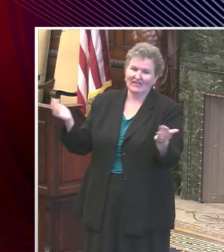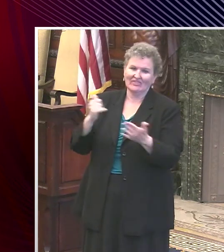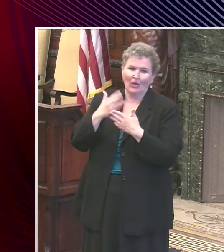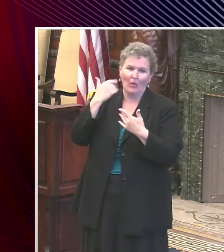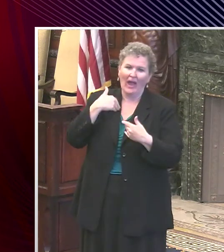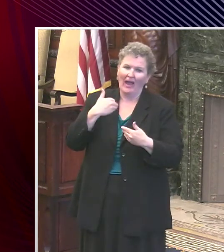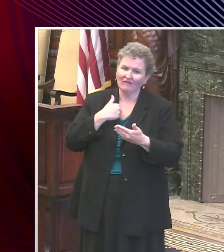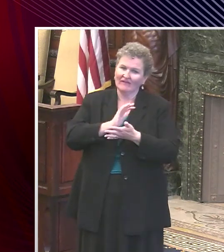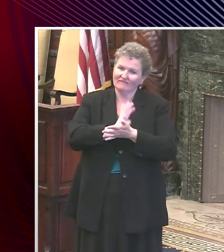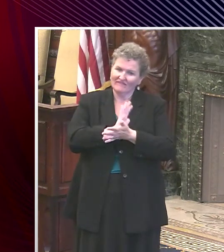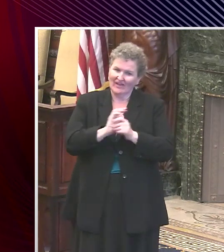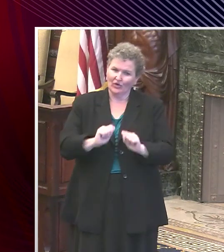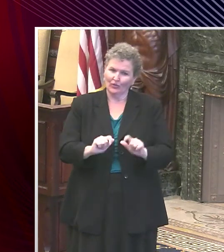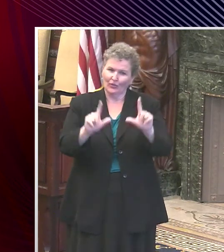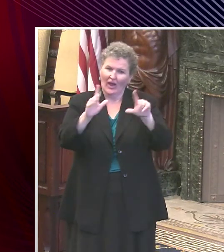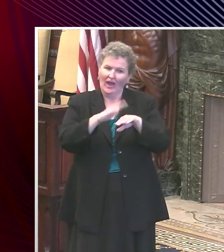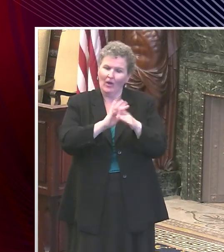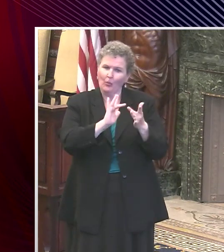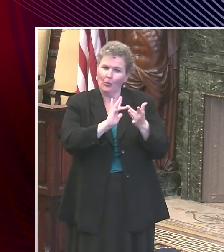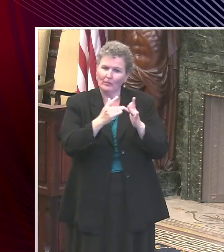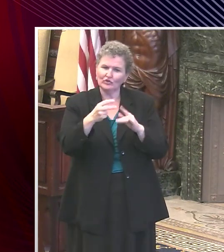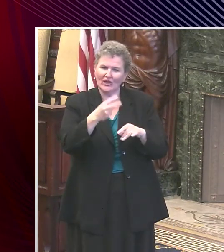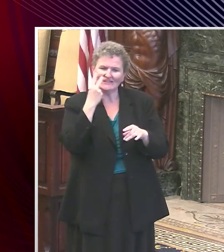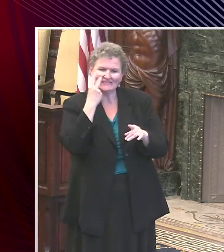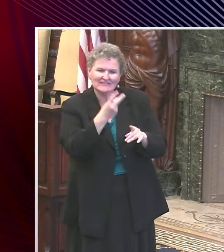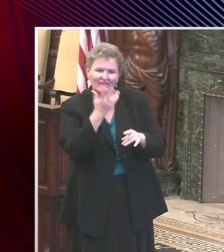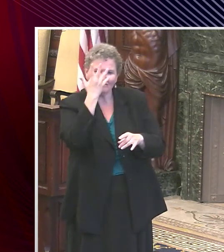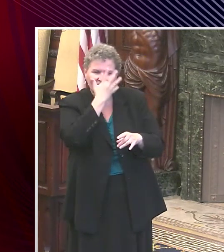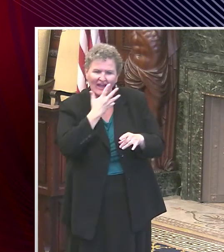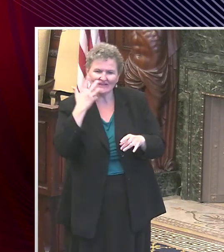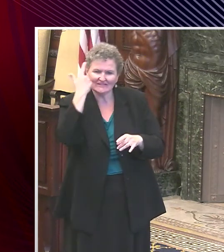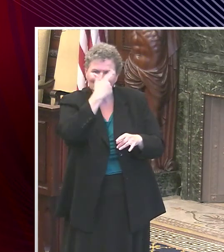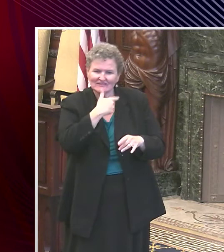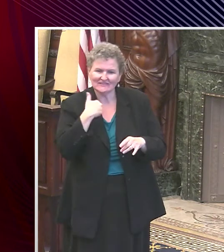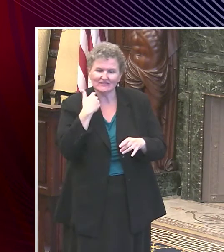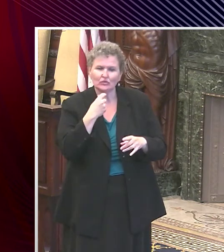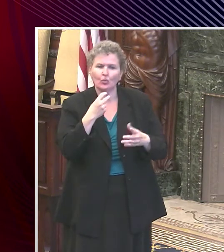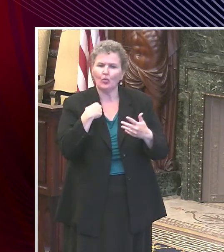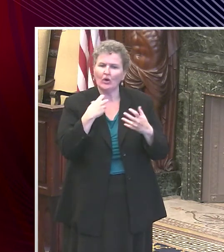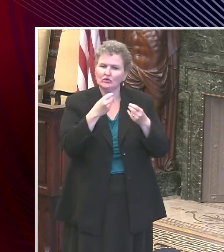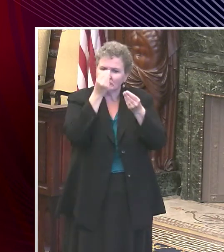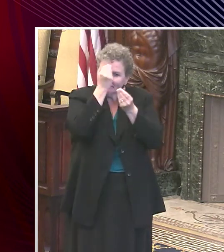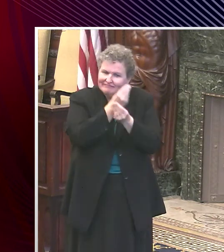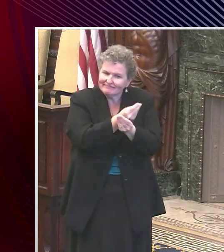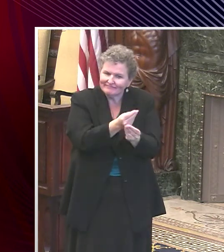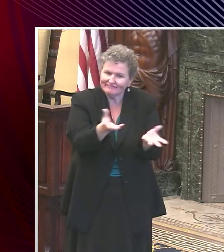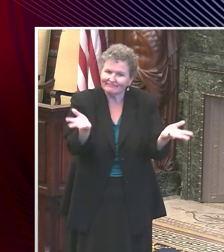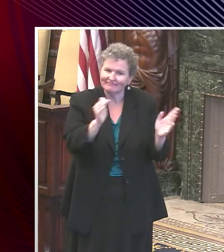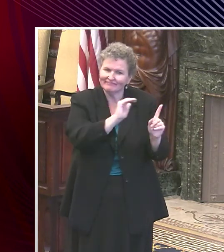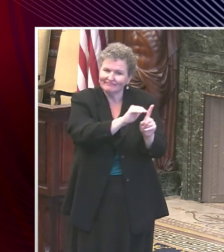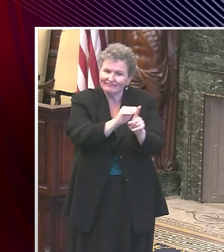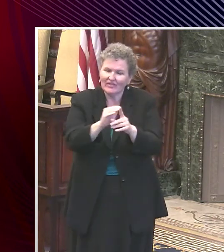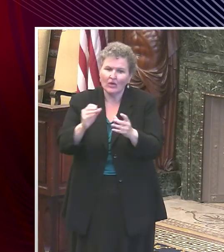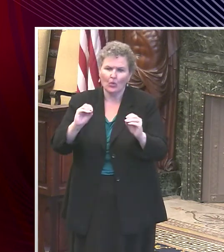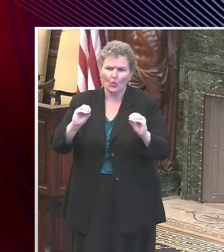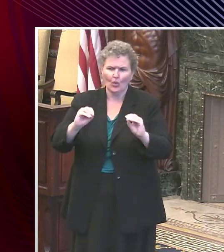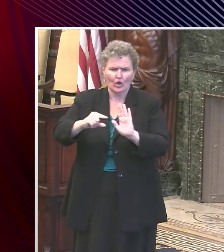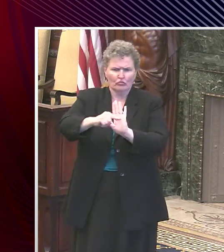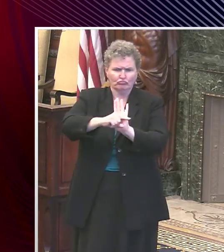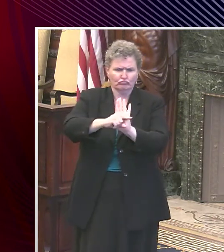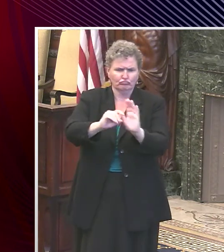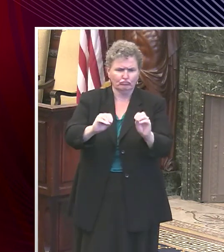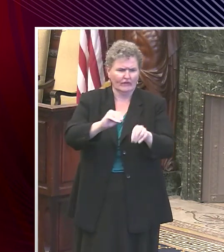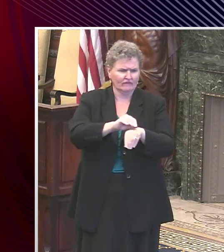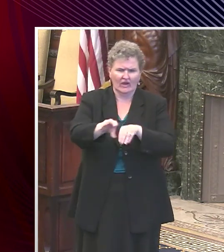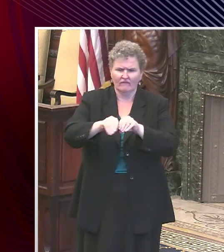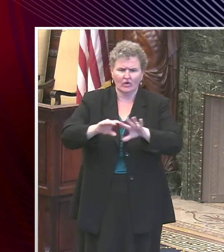sort of people who we have hiring doing this work. And we simply are trying to get the message out to everyone that there's no downside to this participating. It's just helping